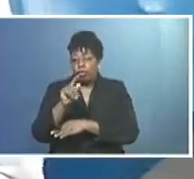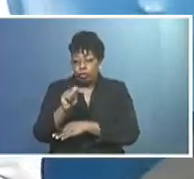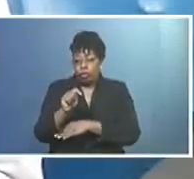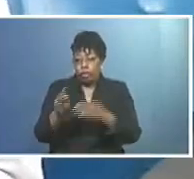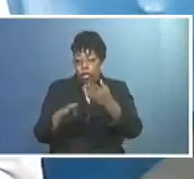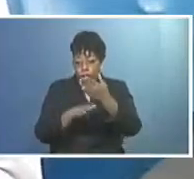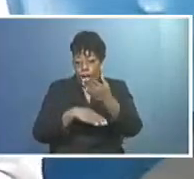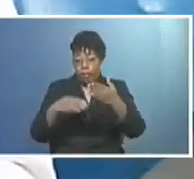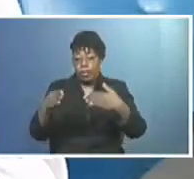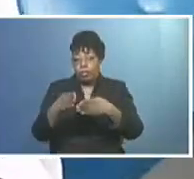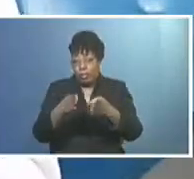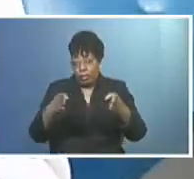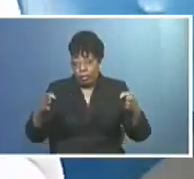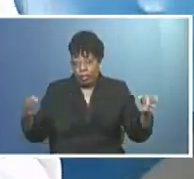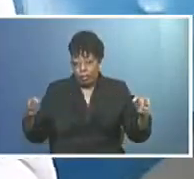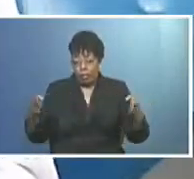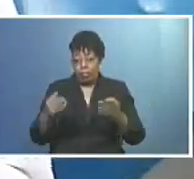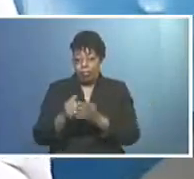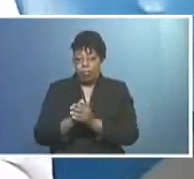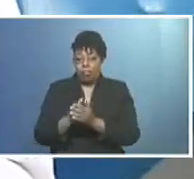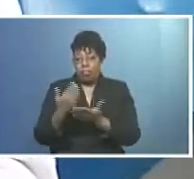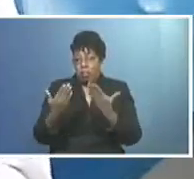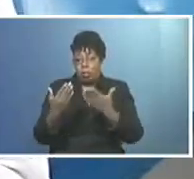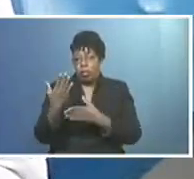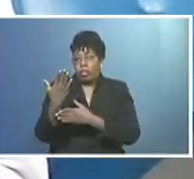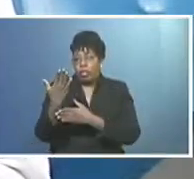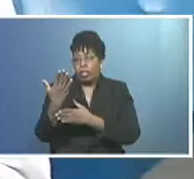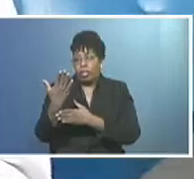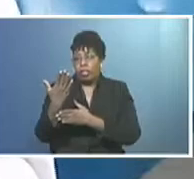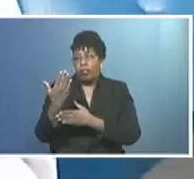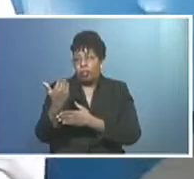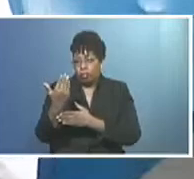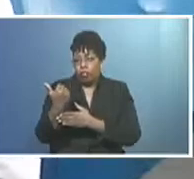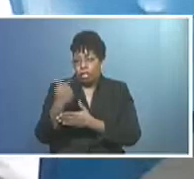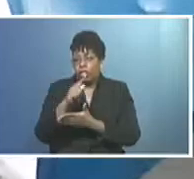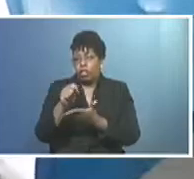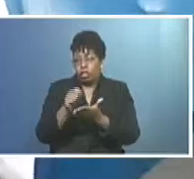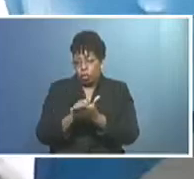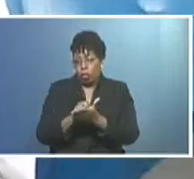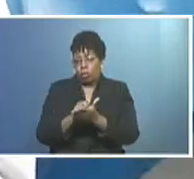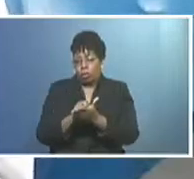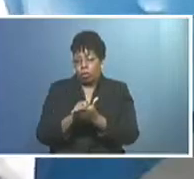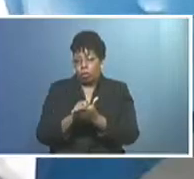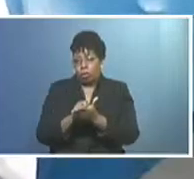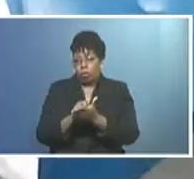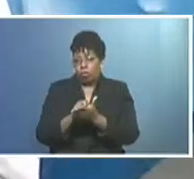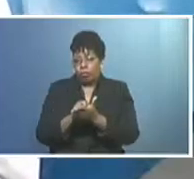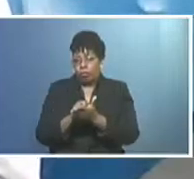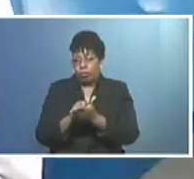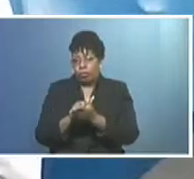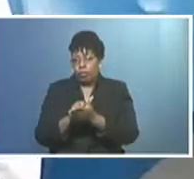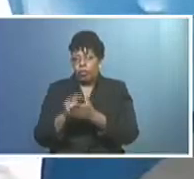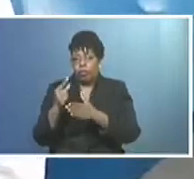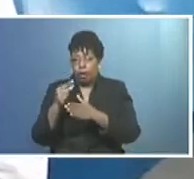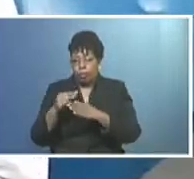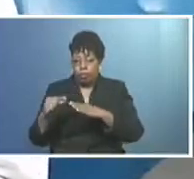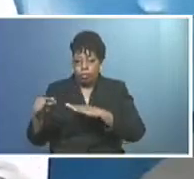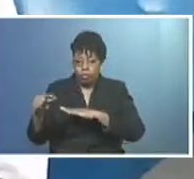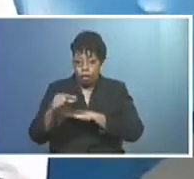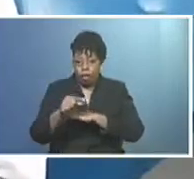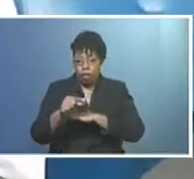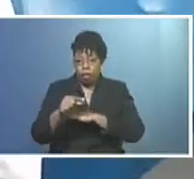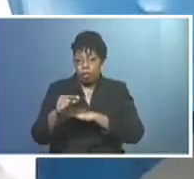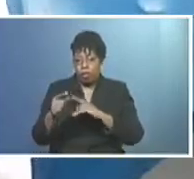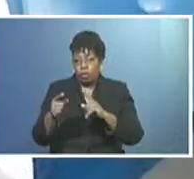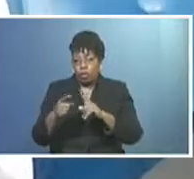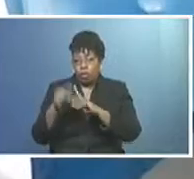whole of the constituency, approximately 15 in total, from Gleniston Gardens to Hope Gardens to Cassia